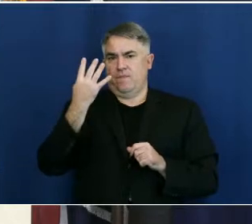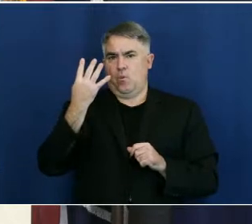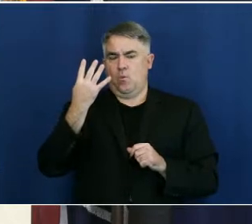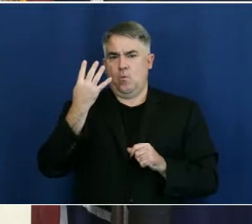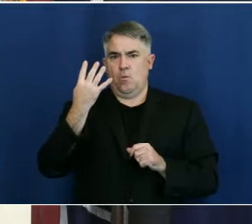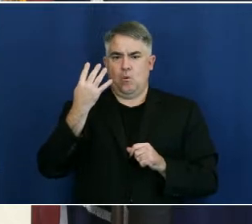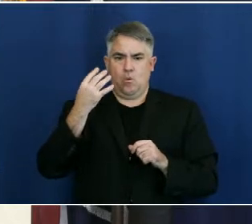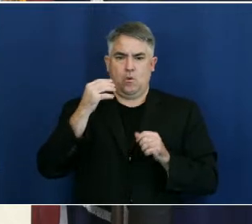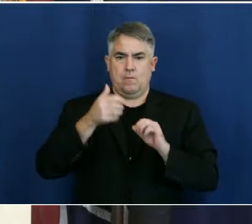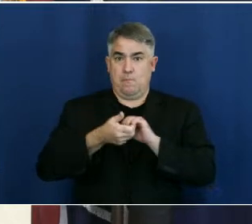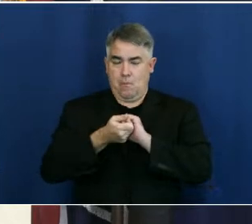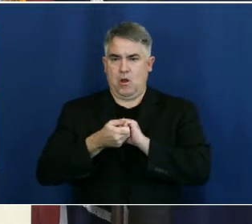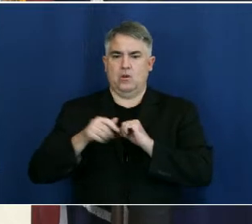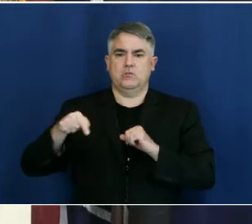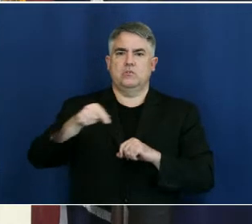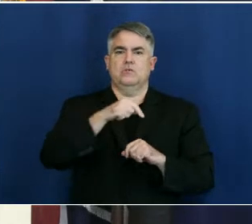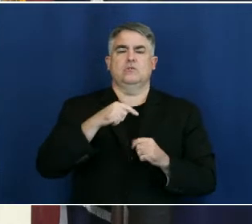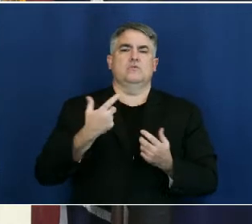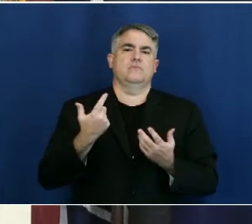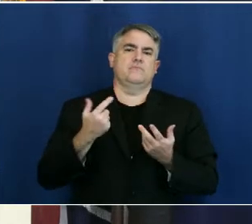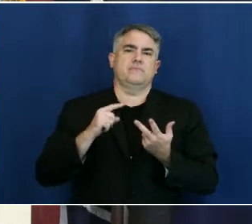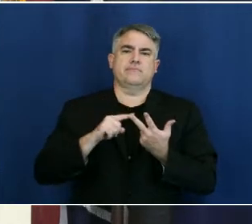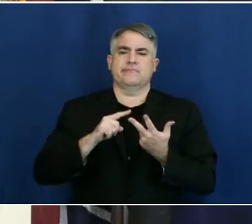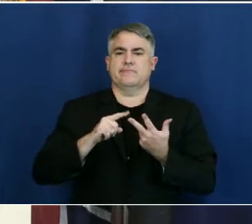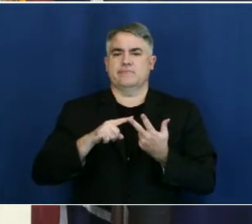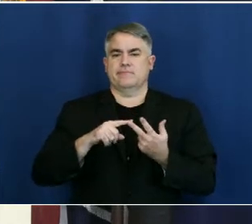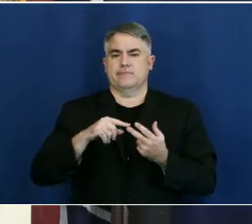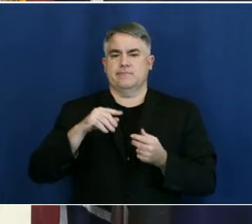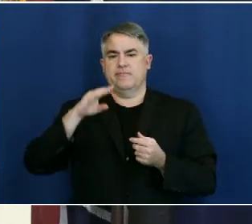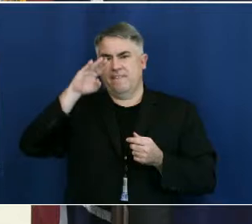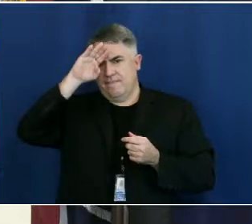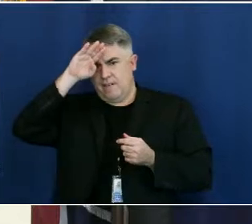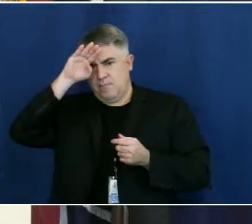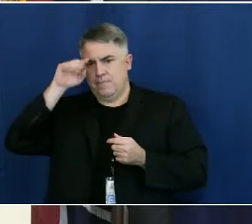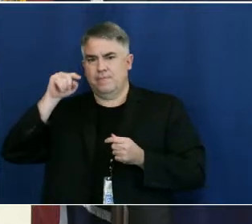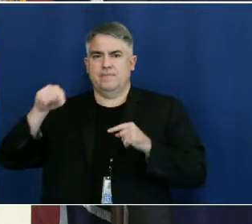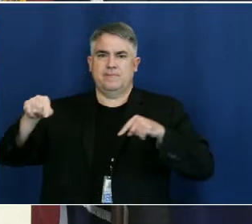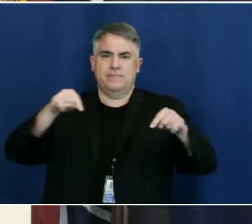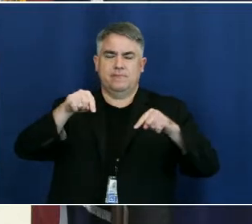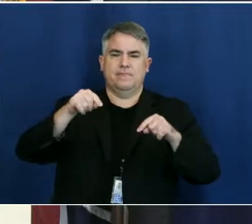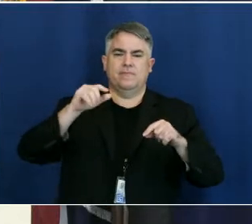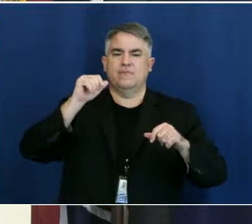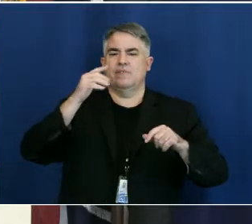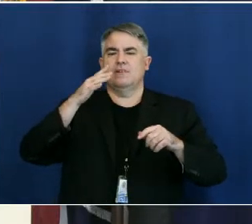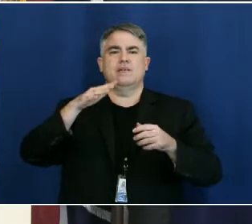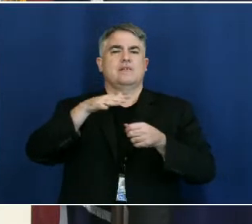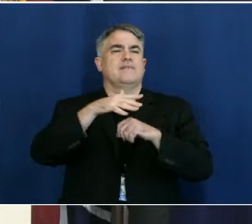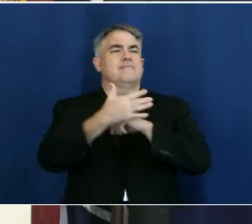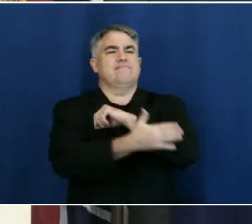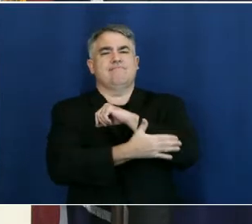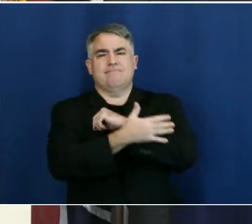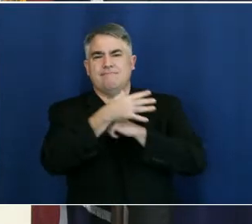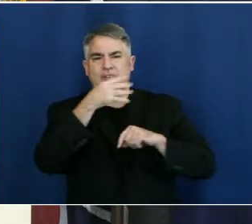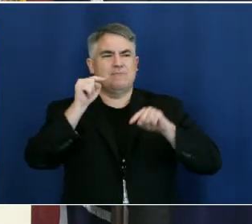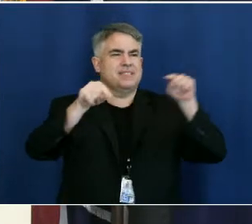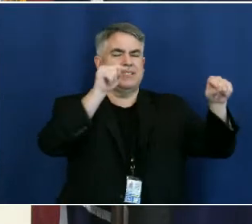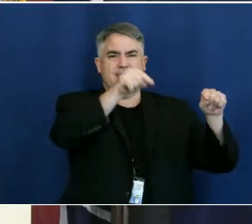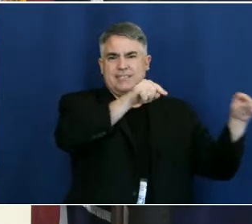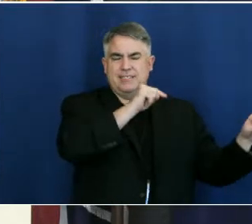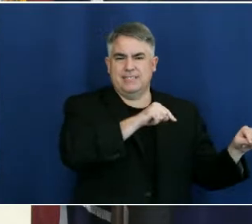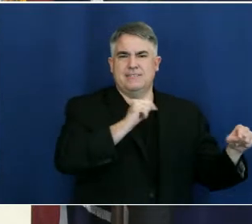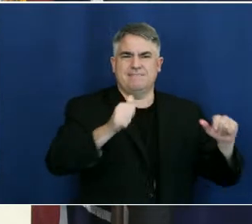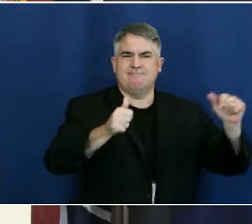doing with county fire in rural or harder to reach efforts. And those, we think, all give us an opportunity to